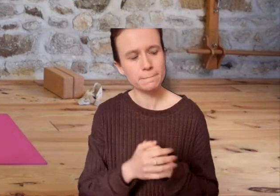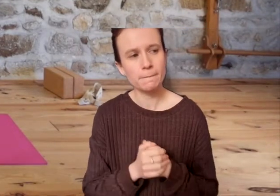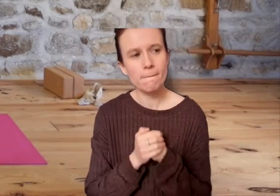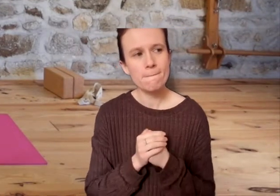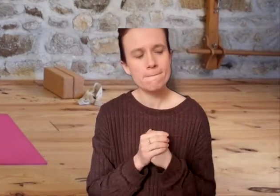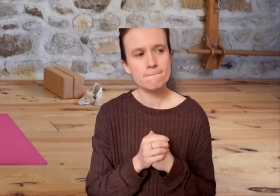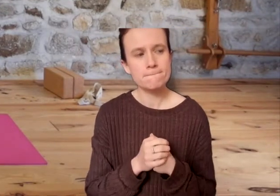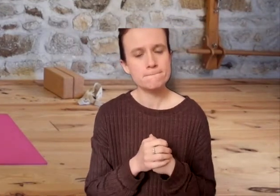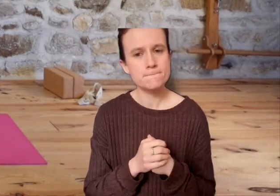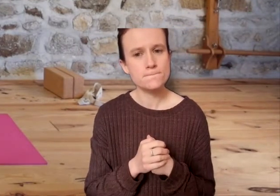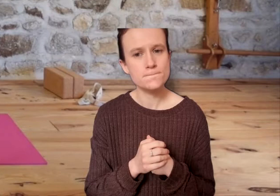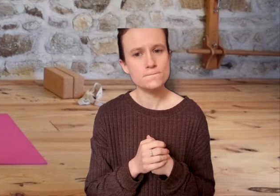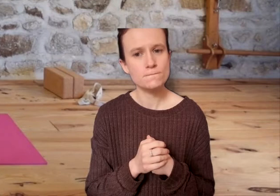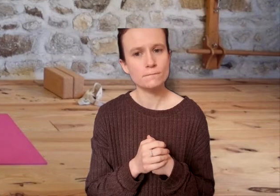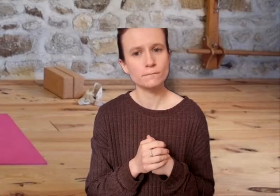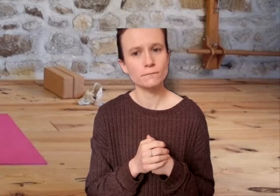sprinter stretch if you've done those, yeah?